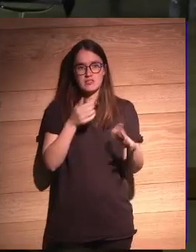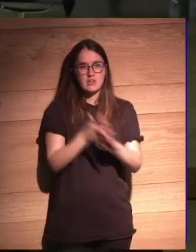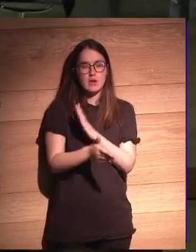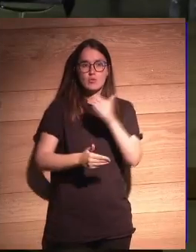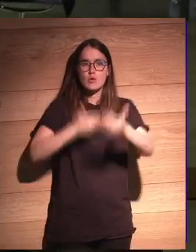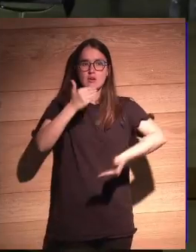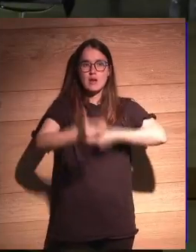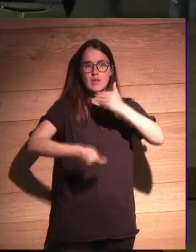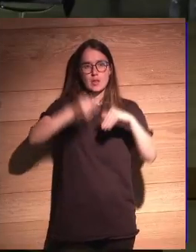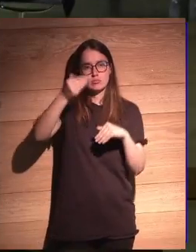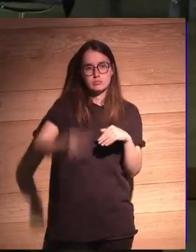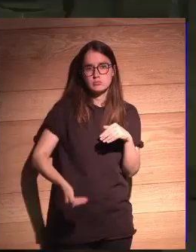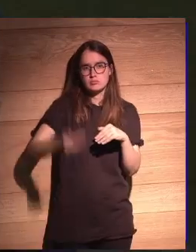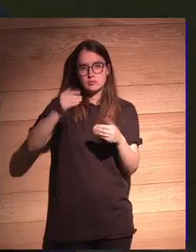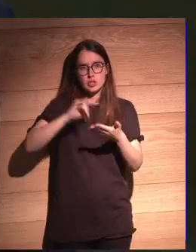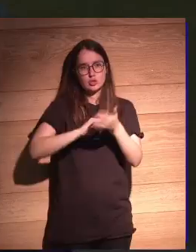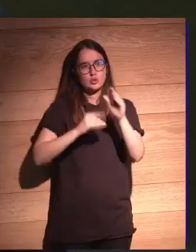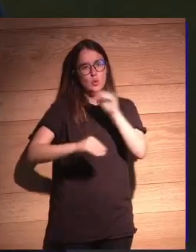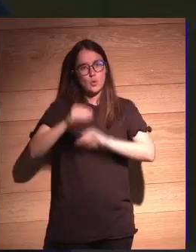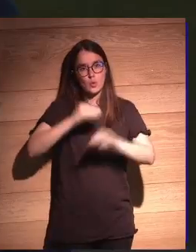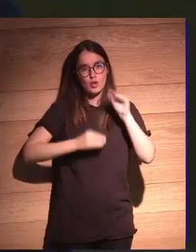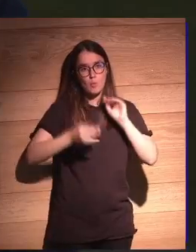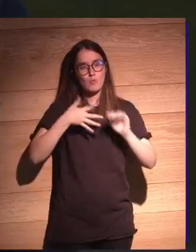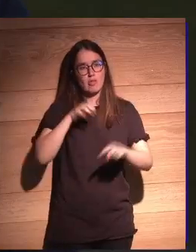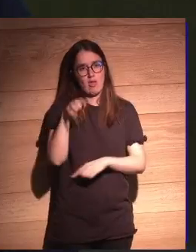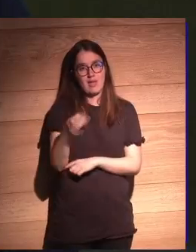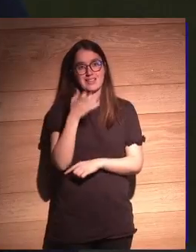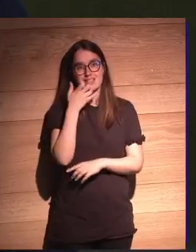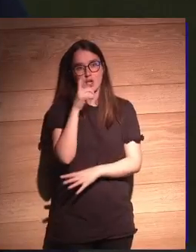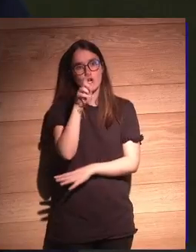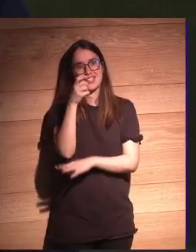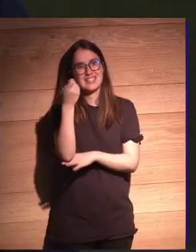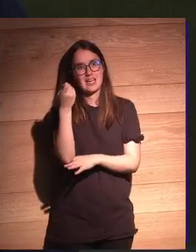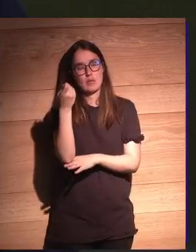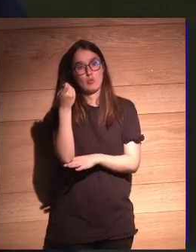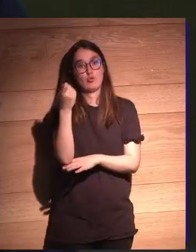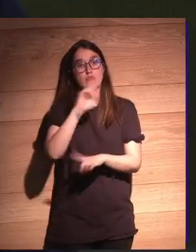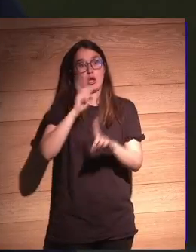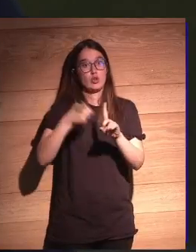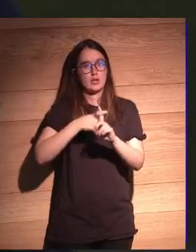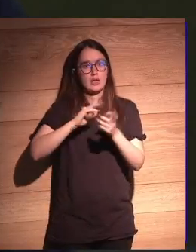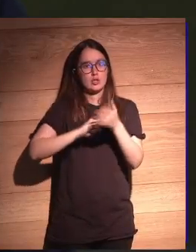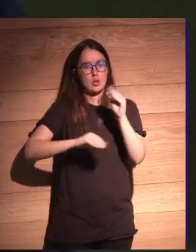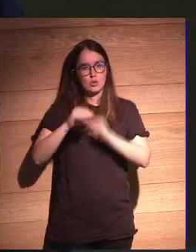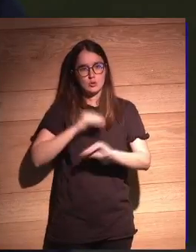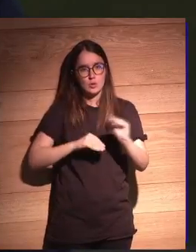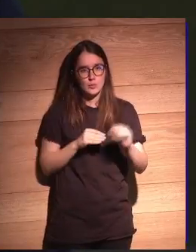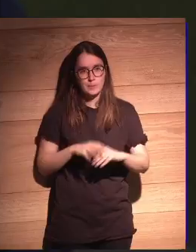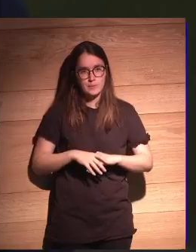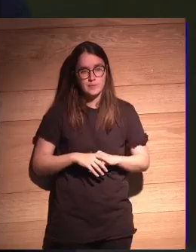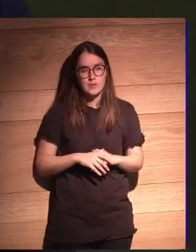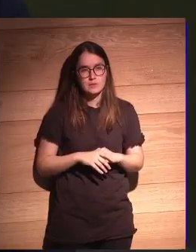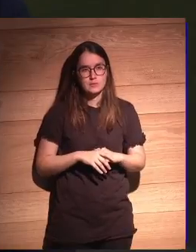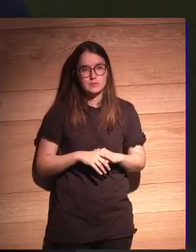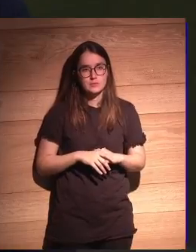country that do not have the same perspective, and I think that we might find part of the solution of the problem if we ever can find it. I think